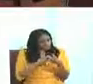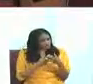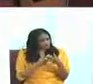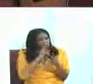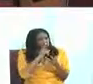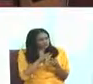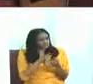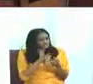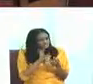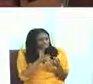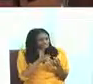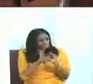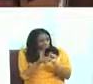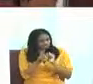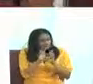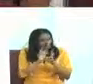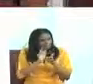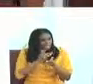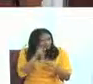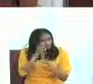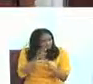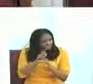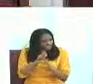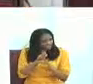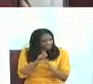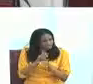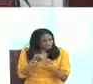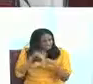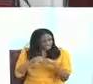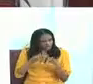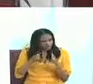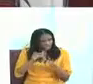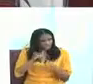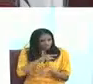faith into language those women could understand.